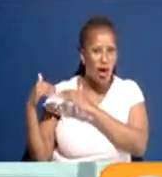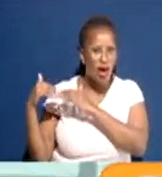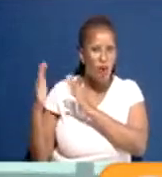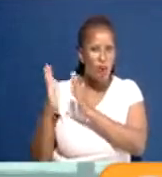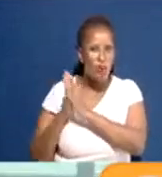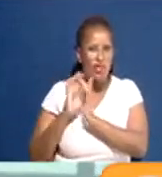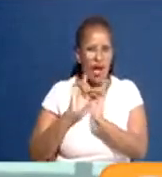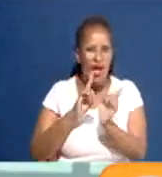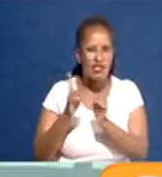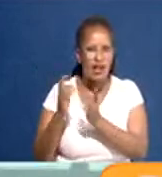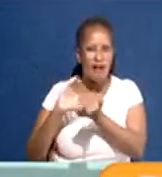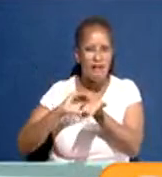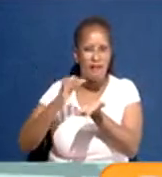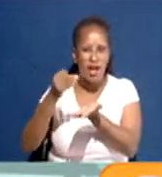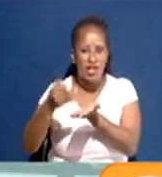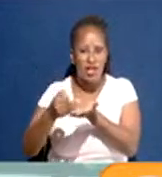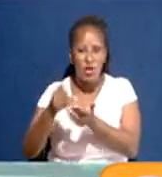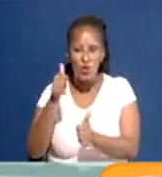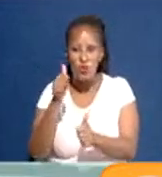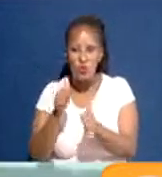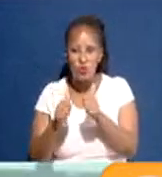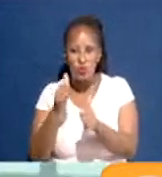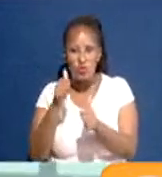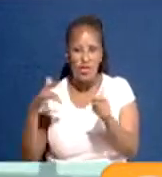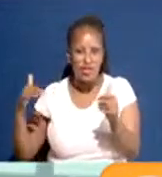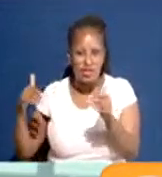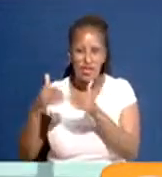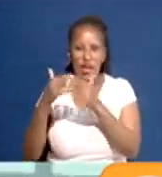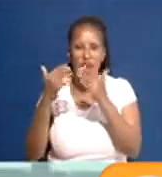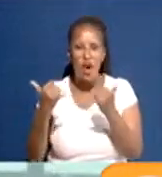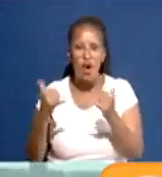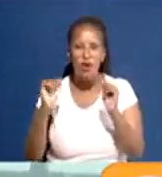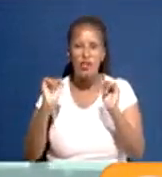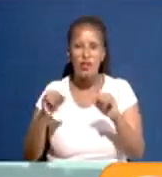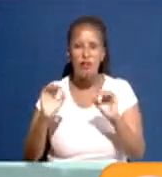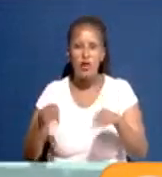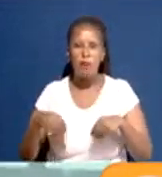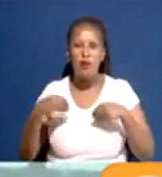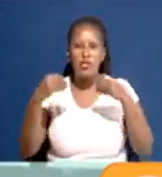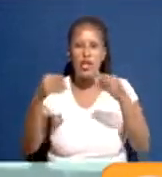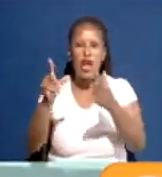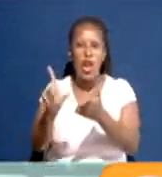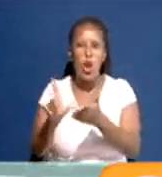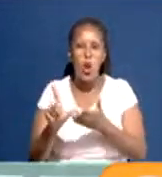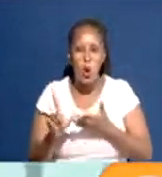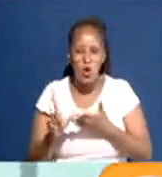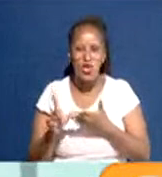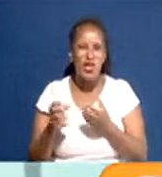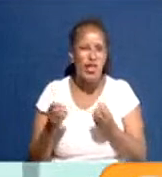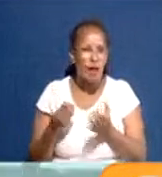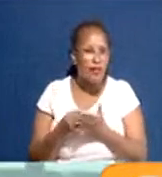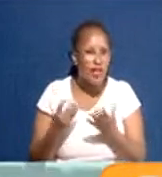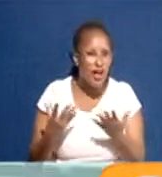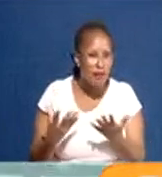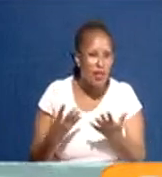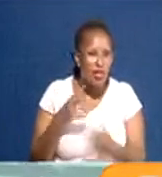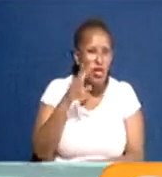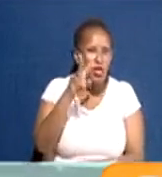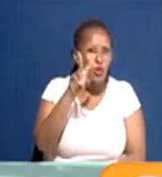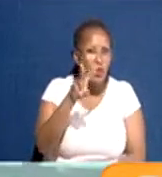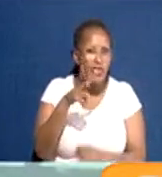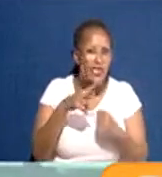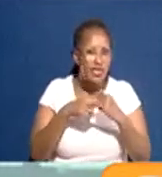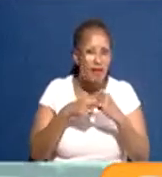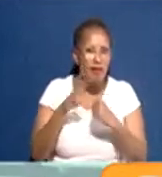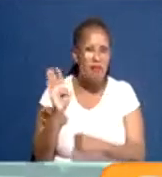Fund, ambayo leo imekopesha pesa bilioni 27.